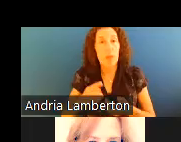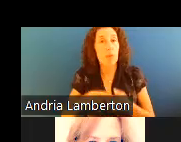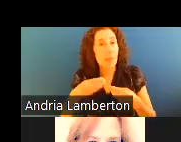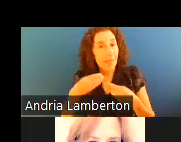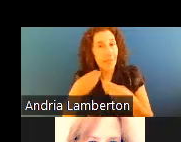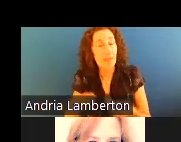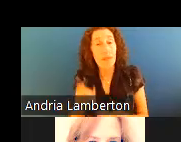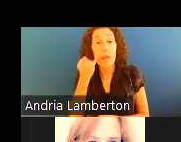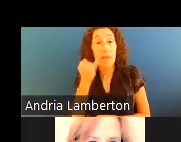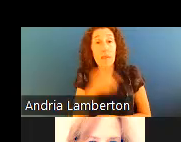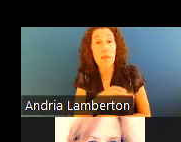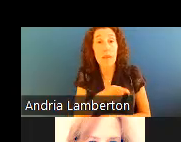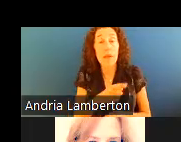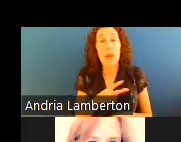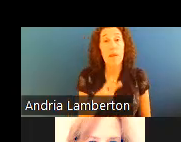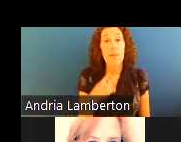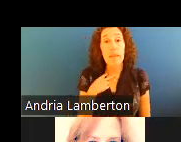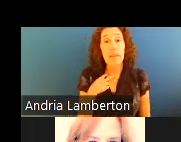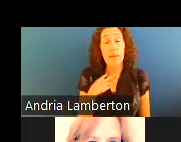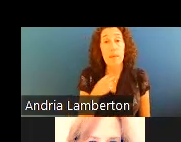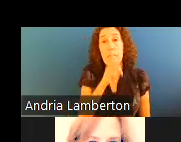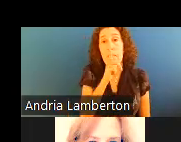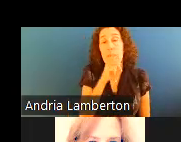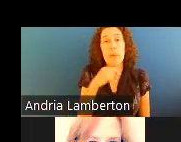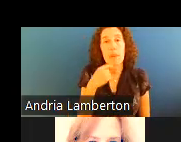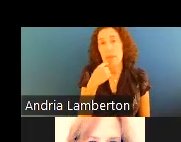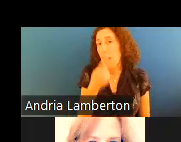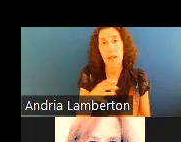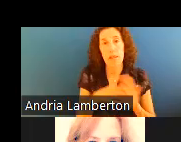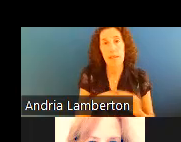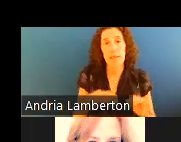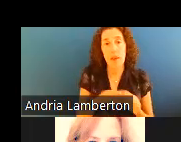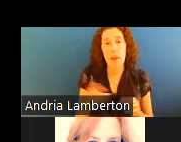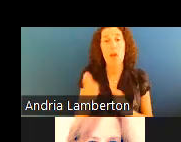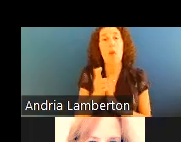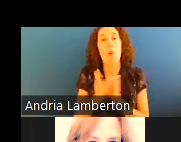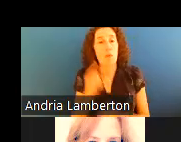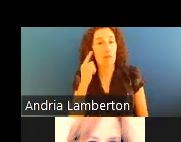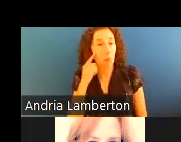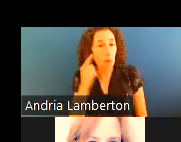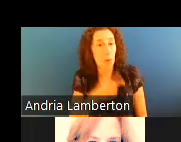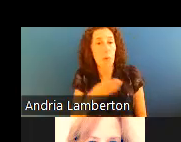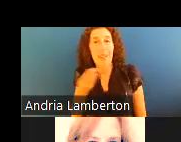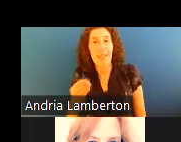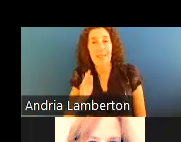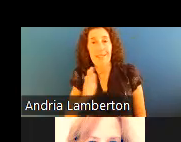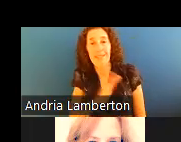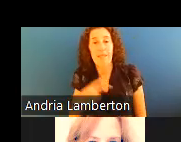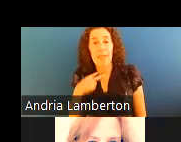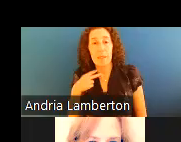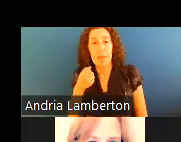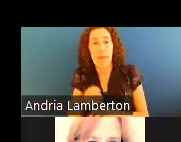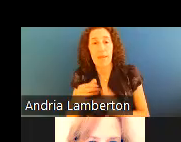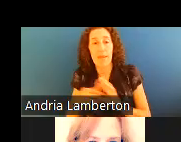testified. By law, the court shall take the victim impact statement into consideration in determining the